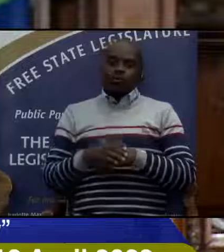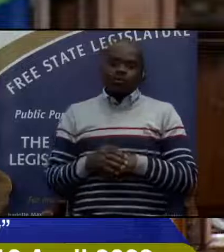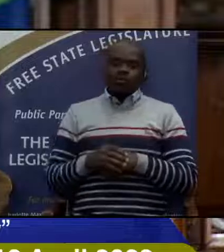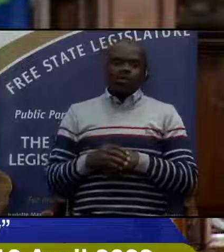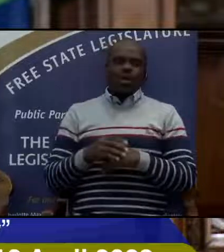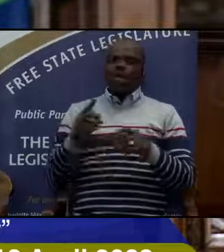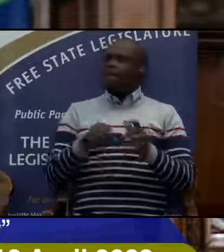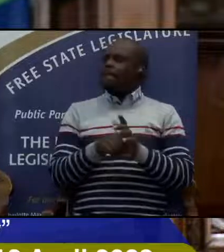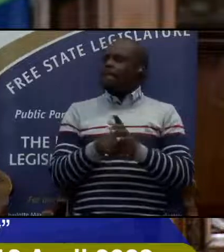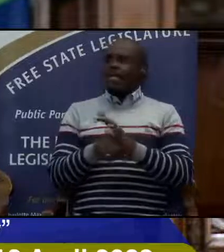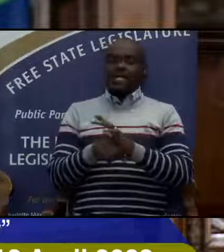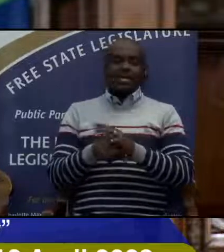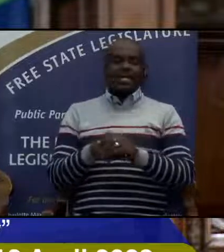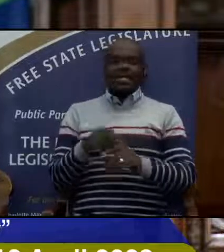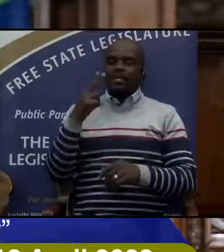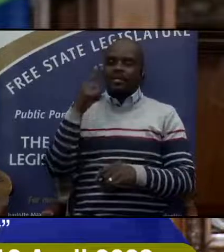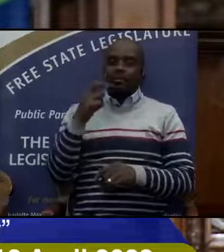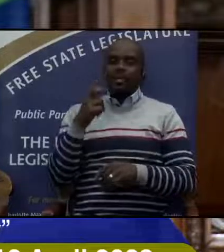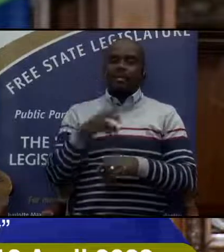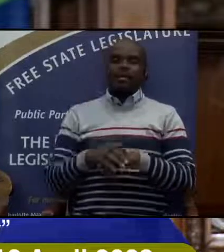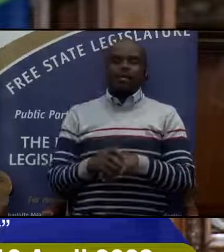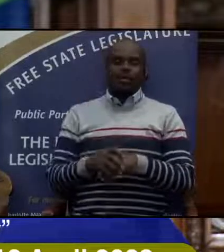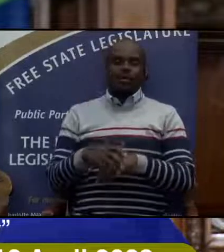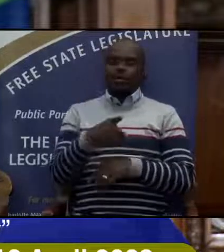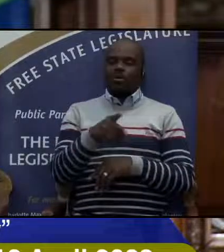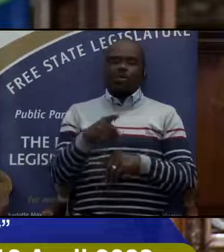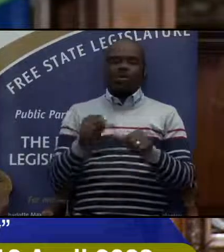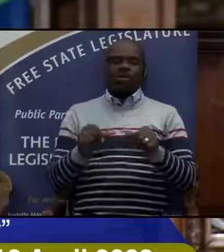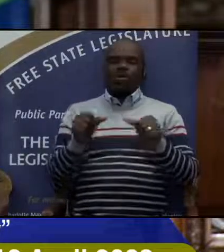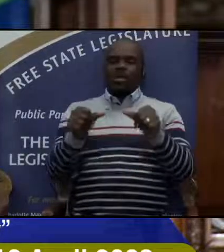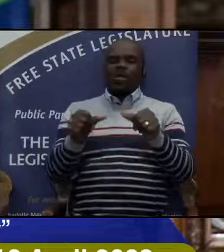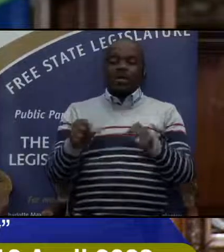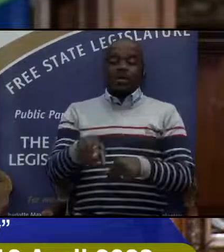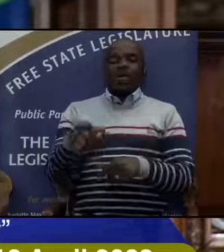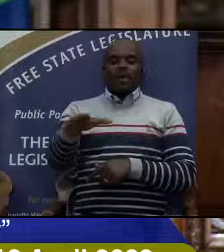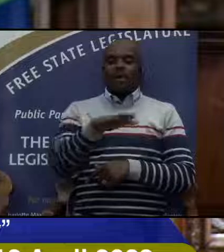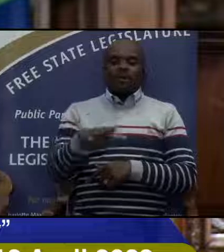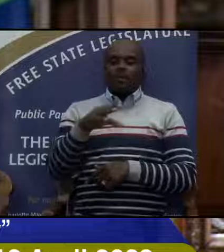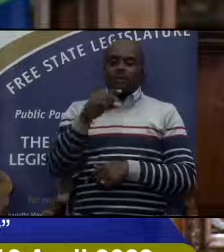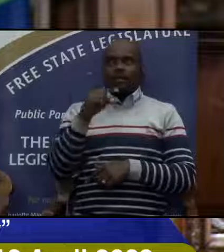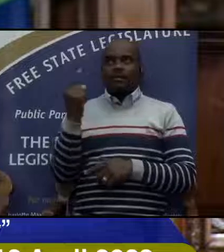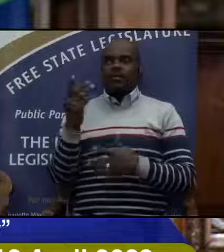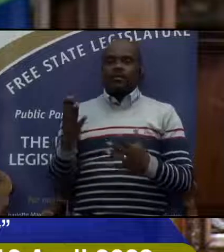But equally, Madam Speaker, this place called Parliament